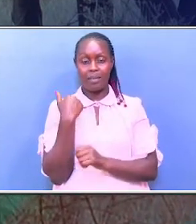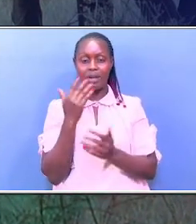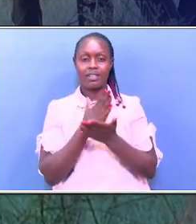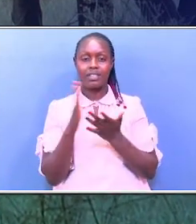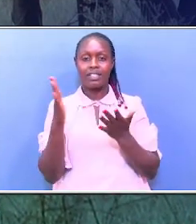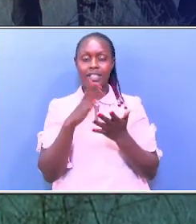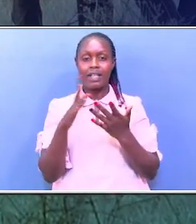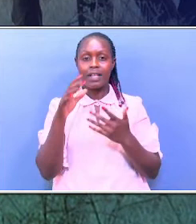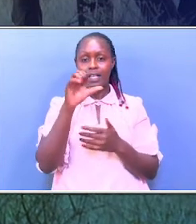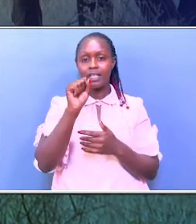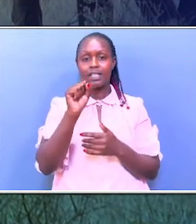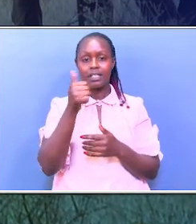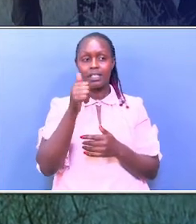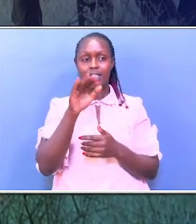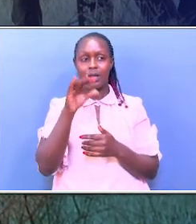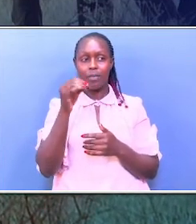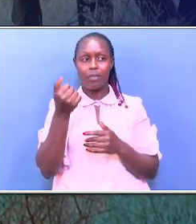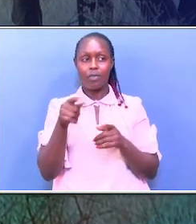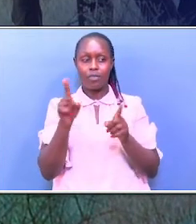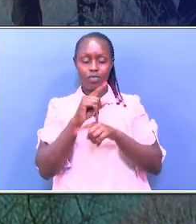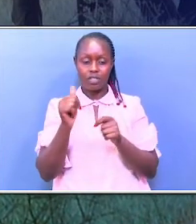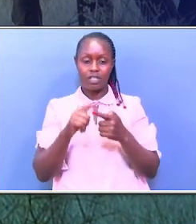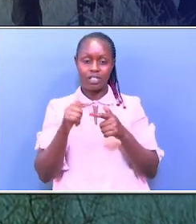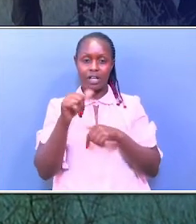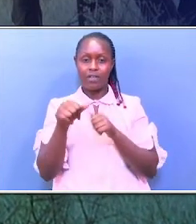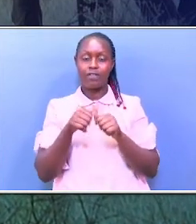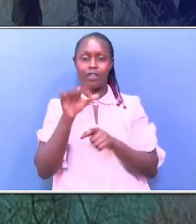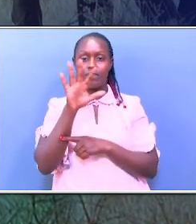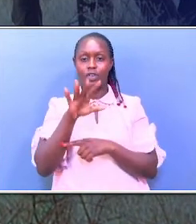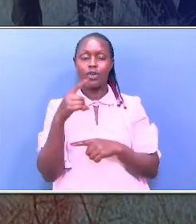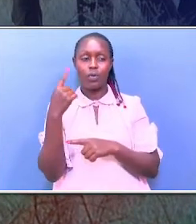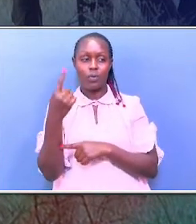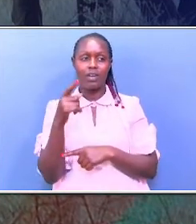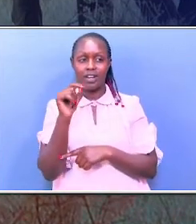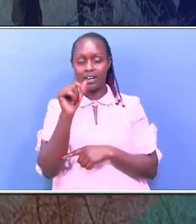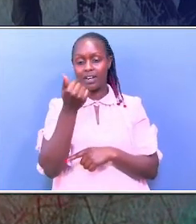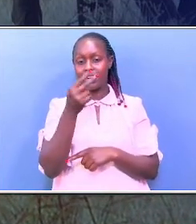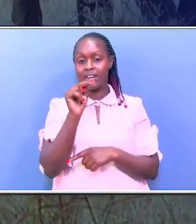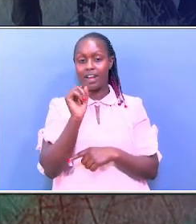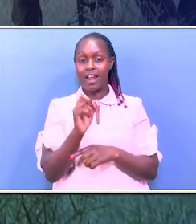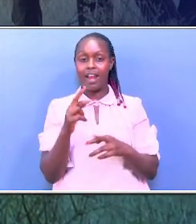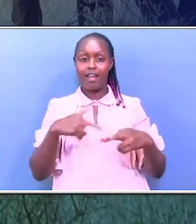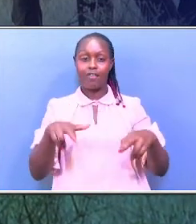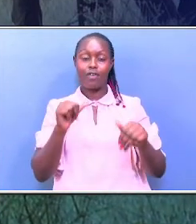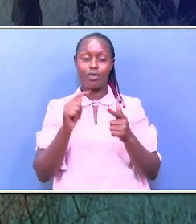sable antelope, which are 51, Tana River Monk Bay, which are